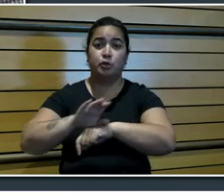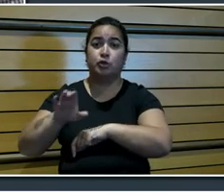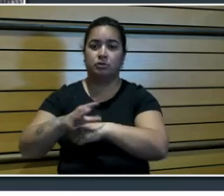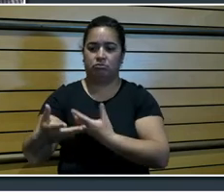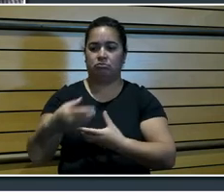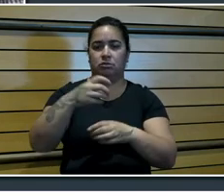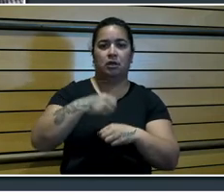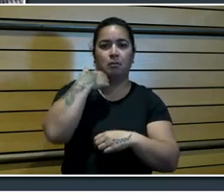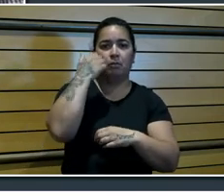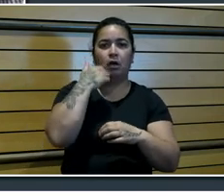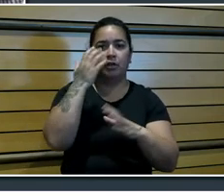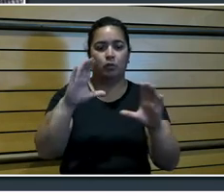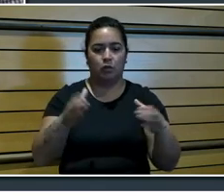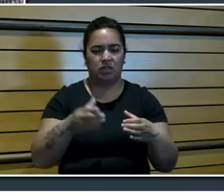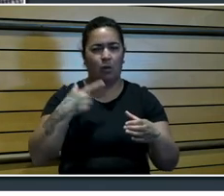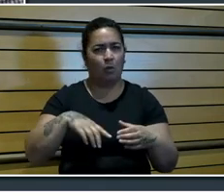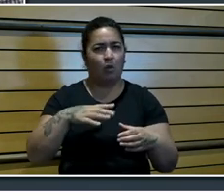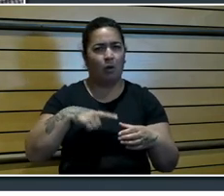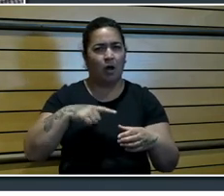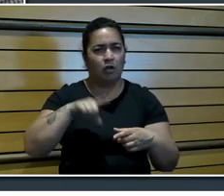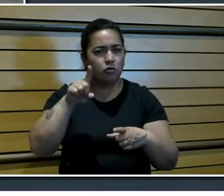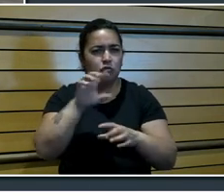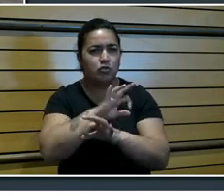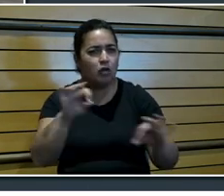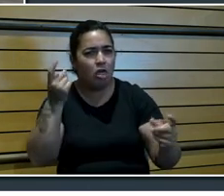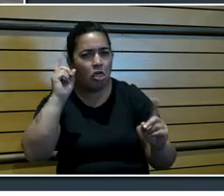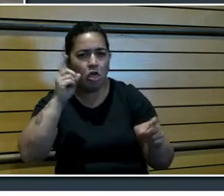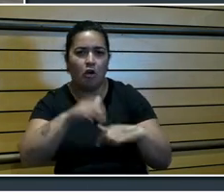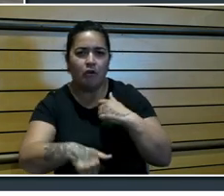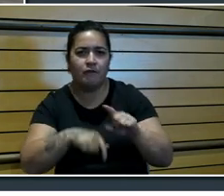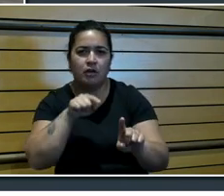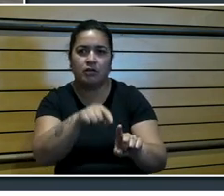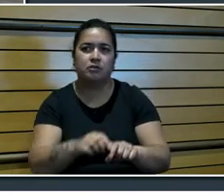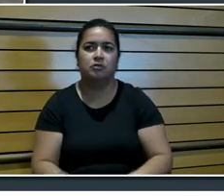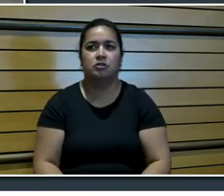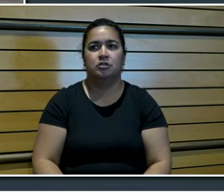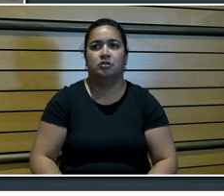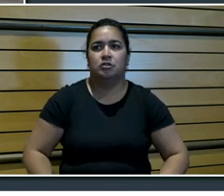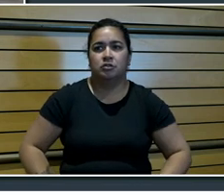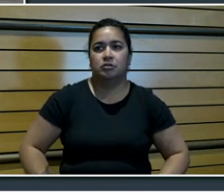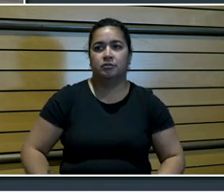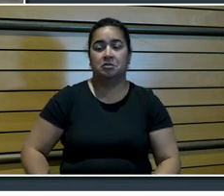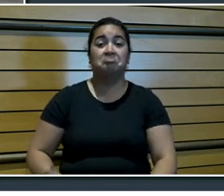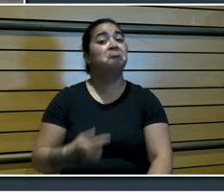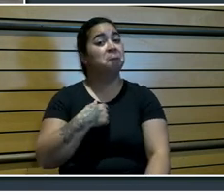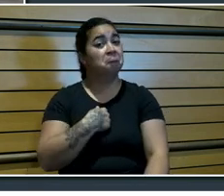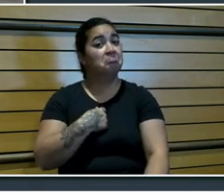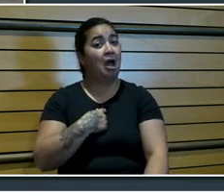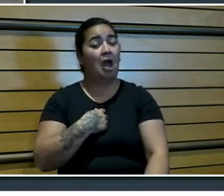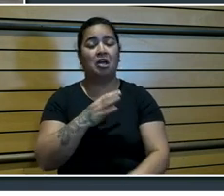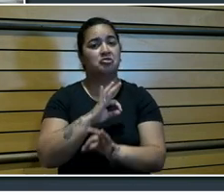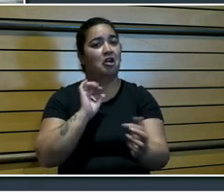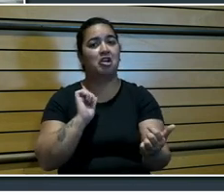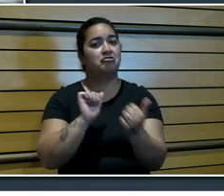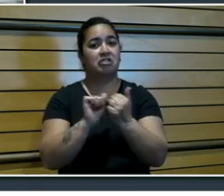aren't concerned about that. I would disagree with the statement that